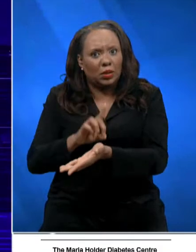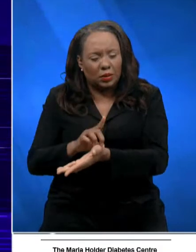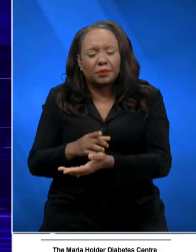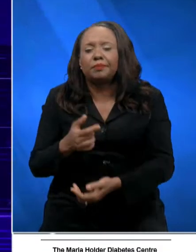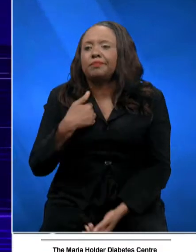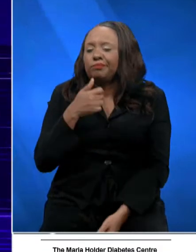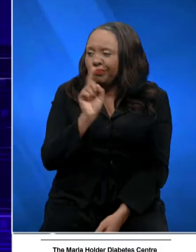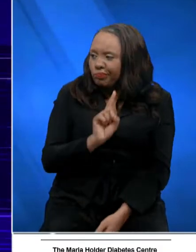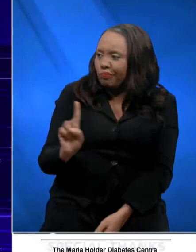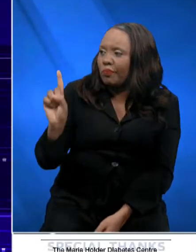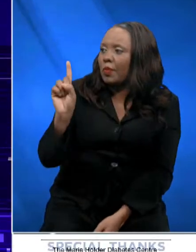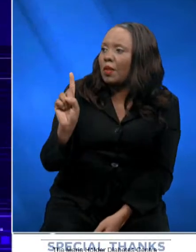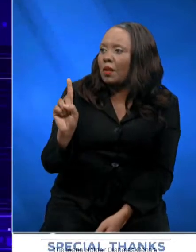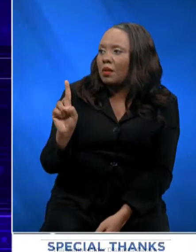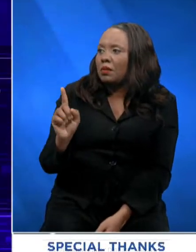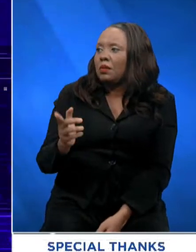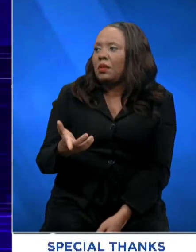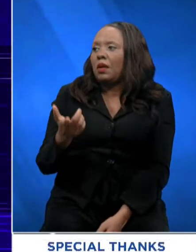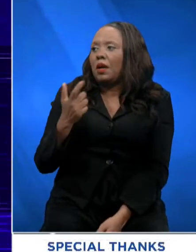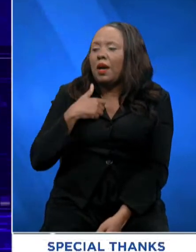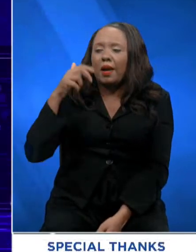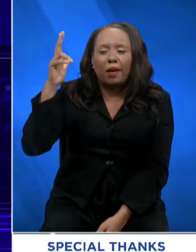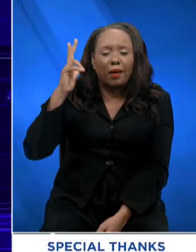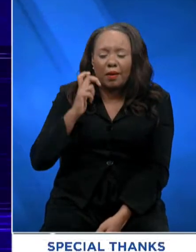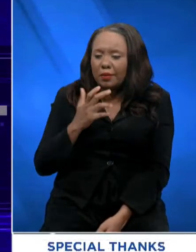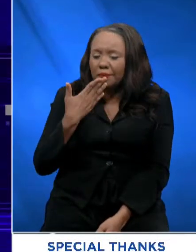is when I got the news that I didn't really want to hear.